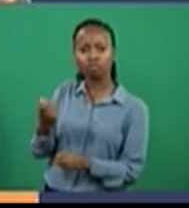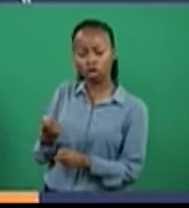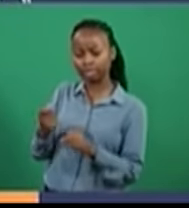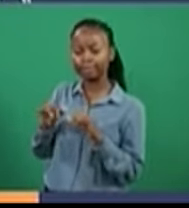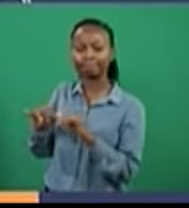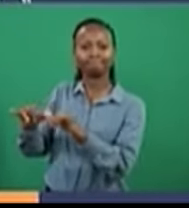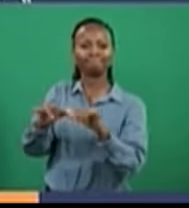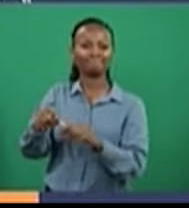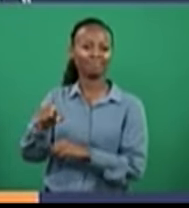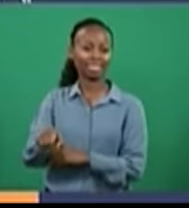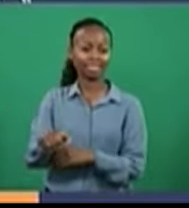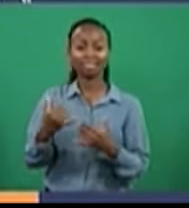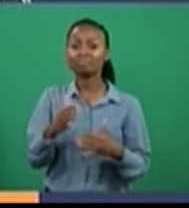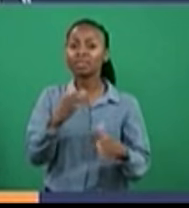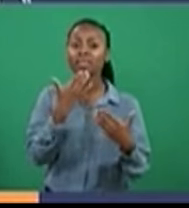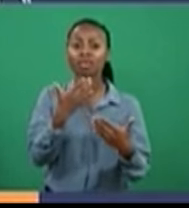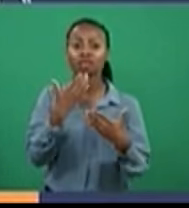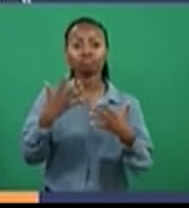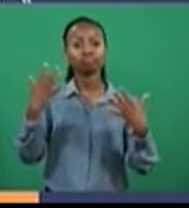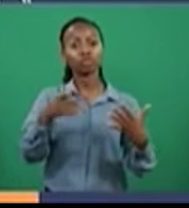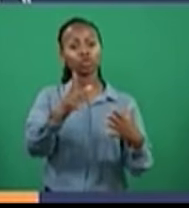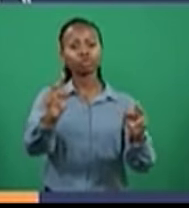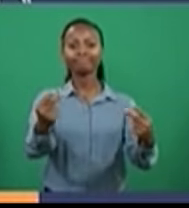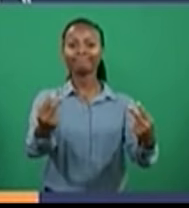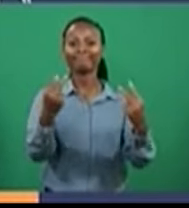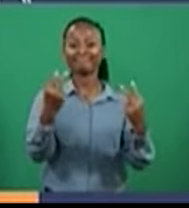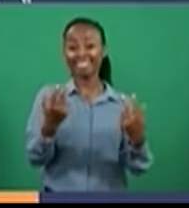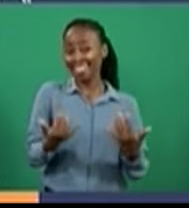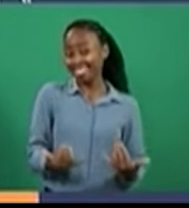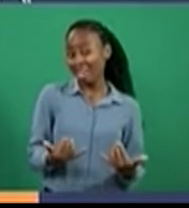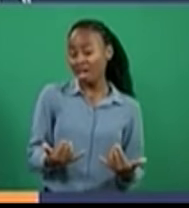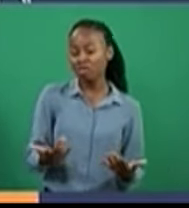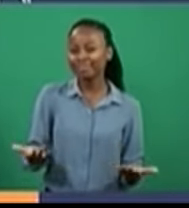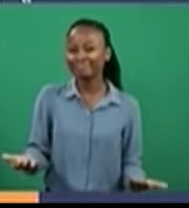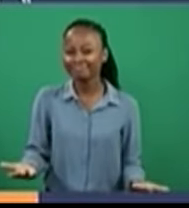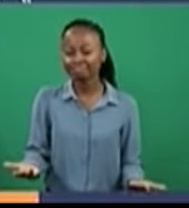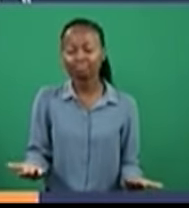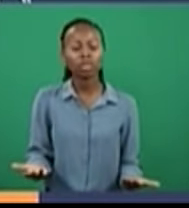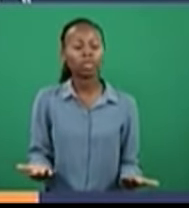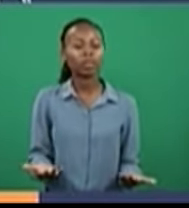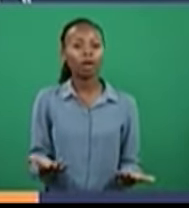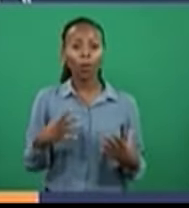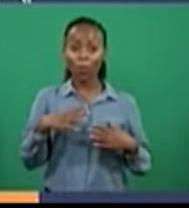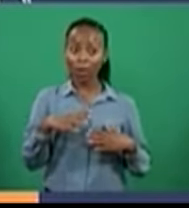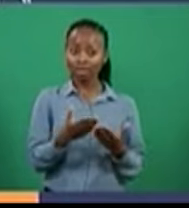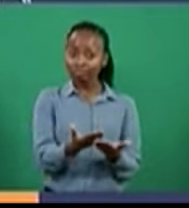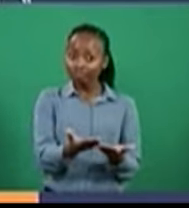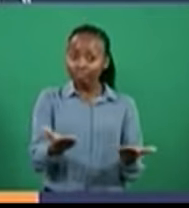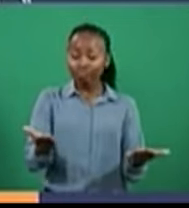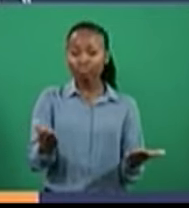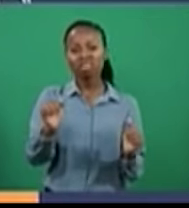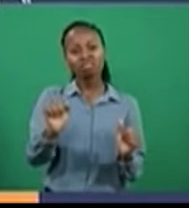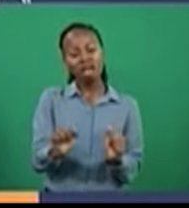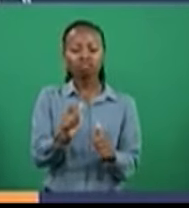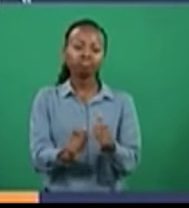Thank you very much for your attention. And at this stage, we would like to invite you to pose